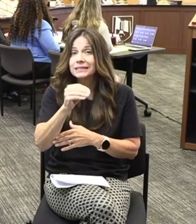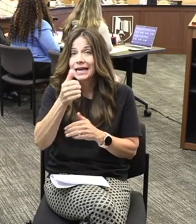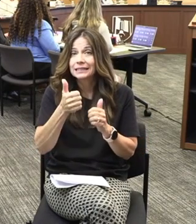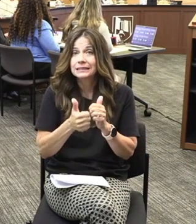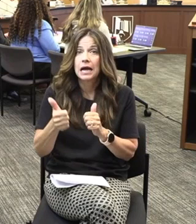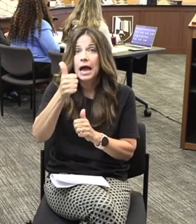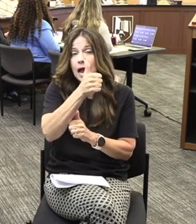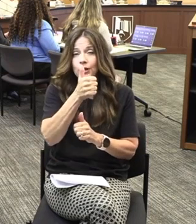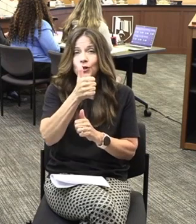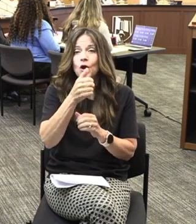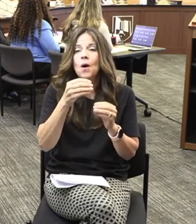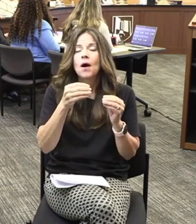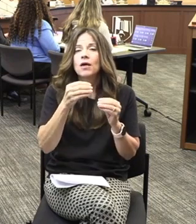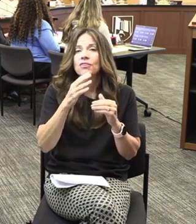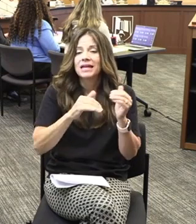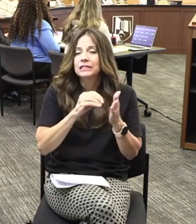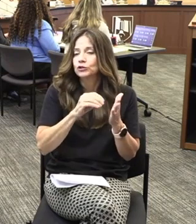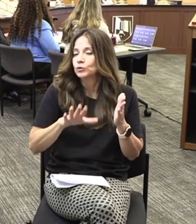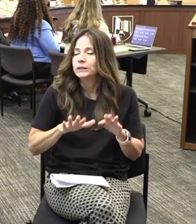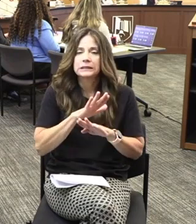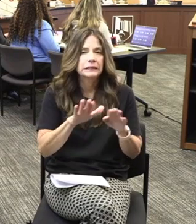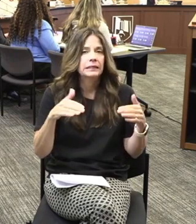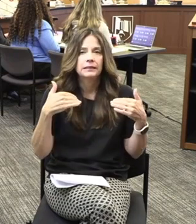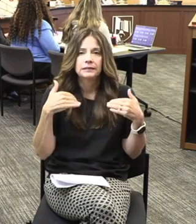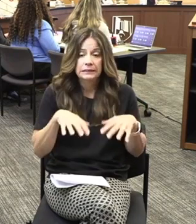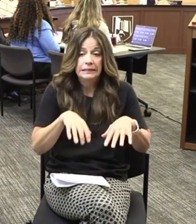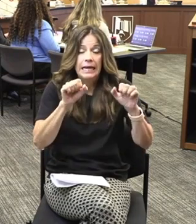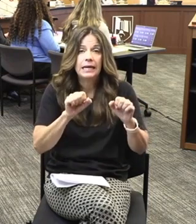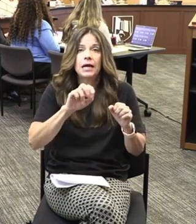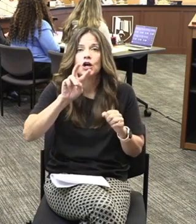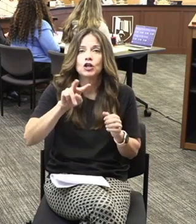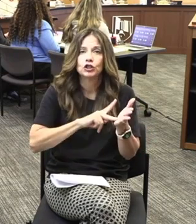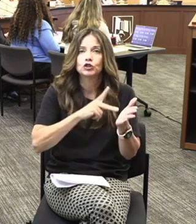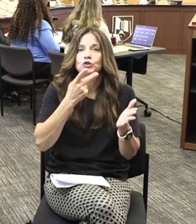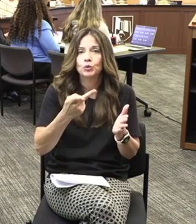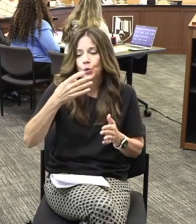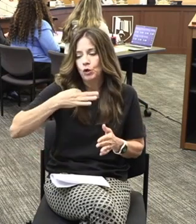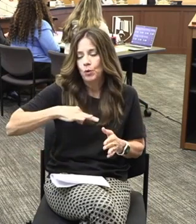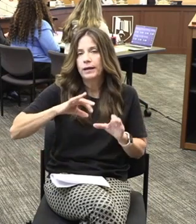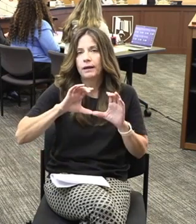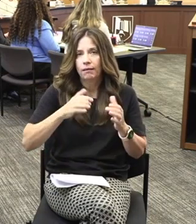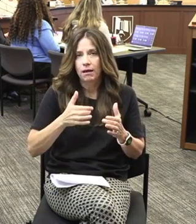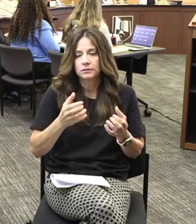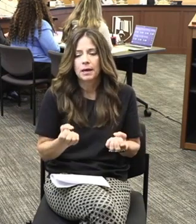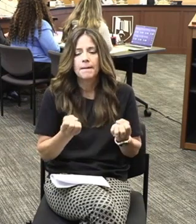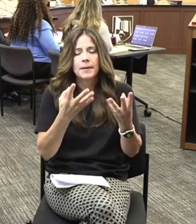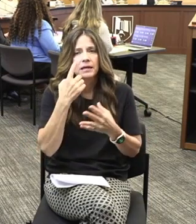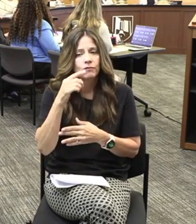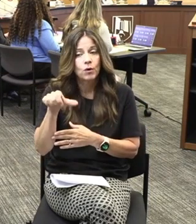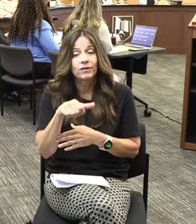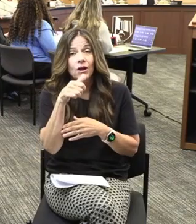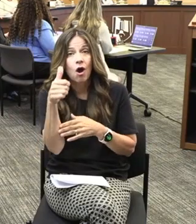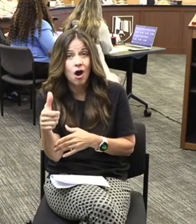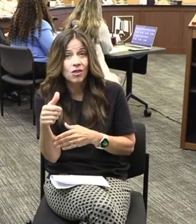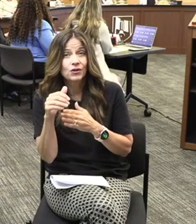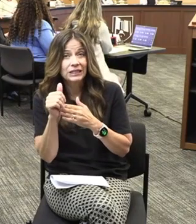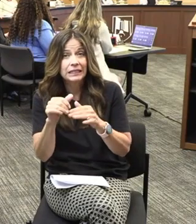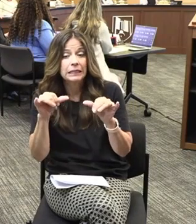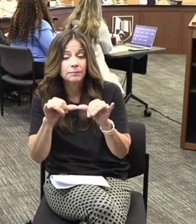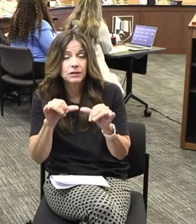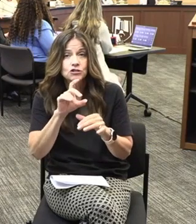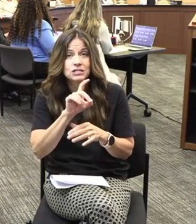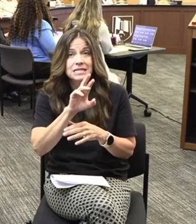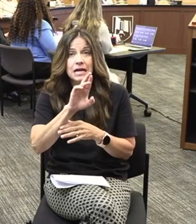who did not take a JJC dual credit class. Does that make sense? Same for many of the other leading measures. Dr. Brooks